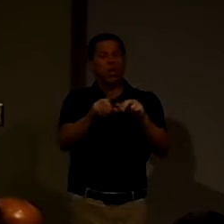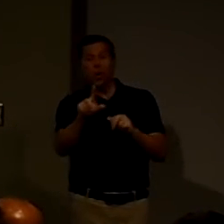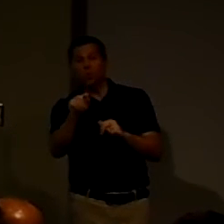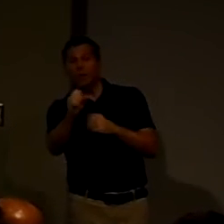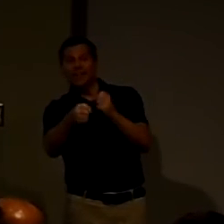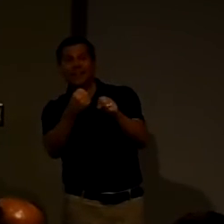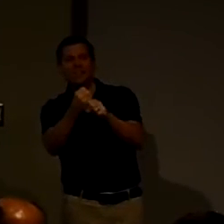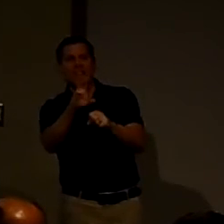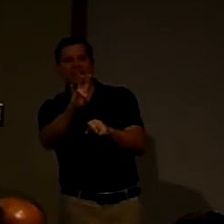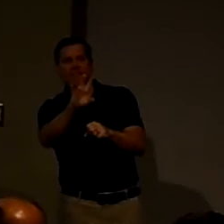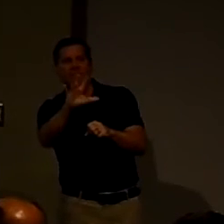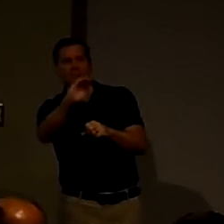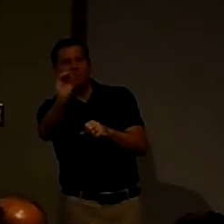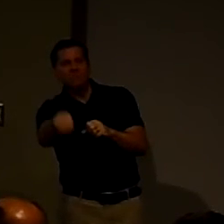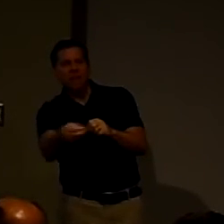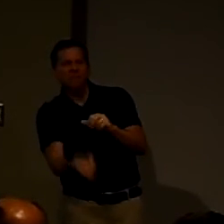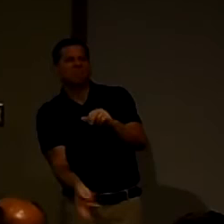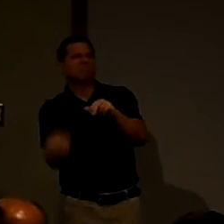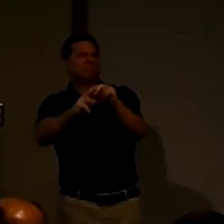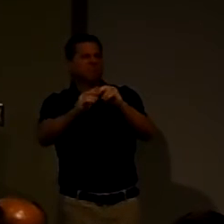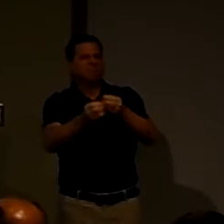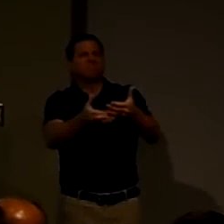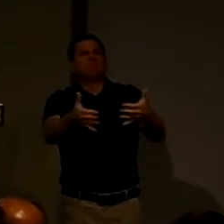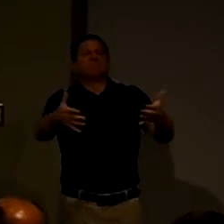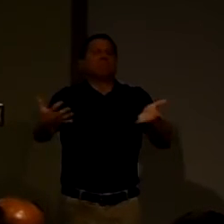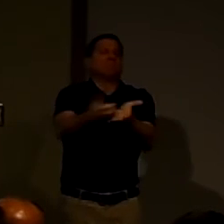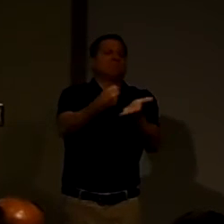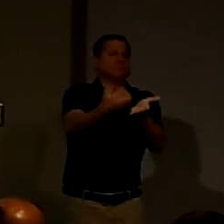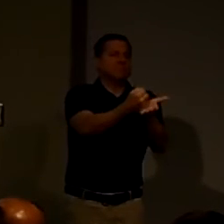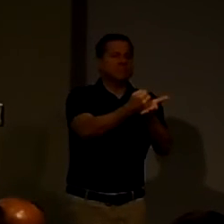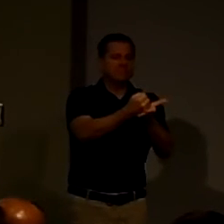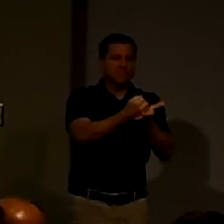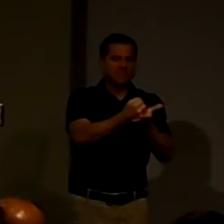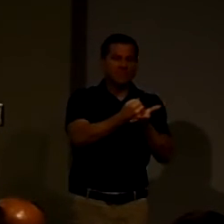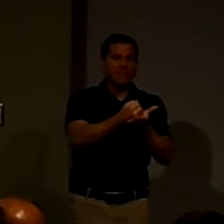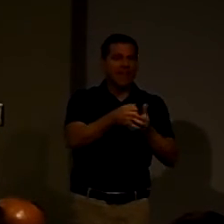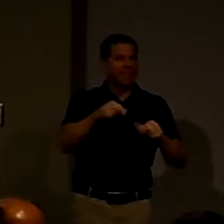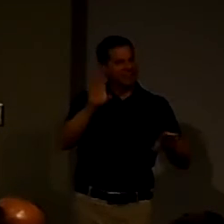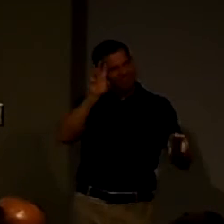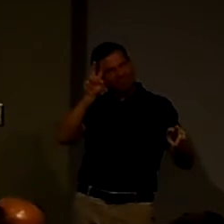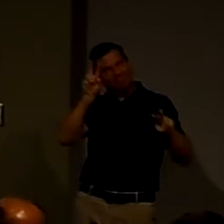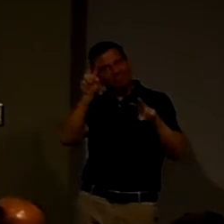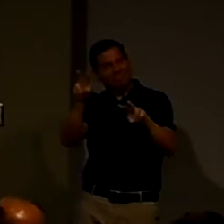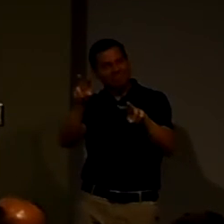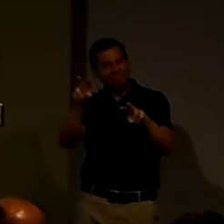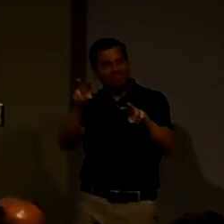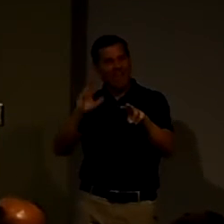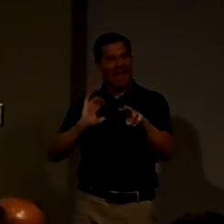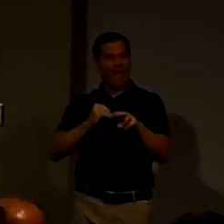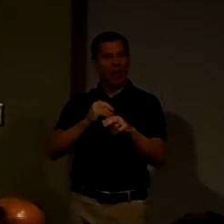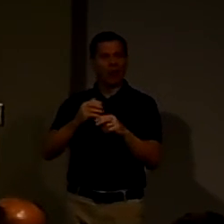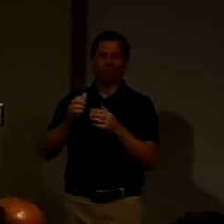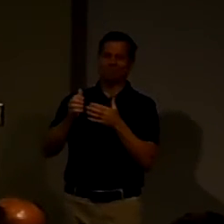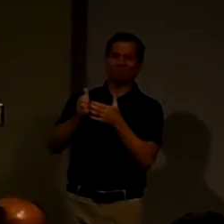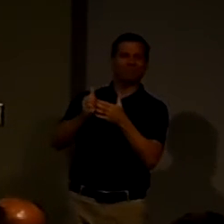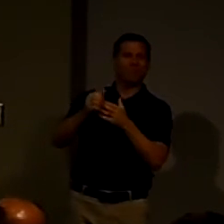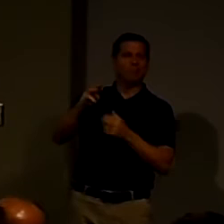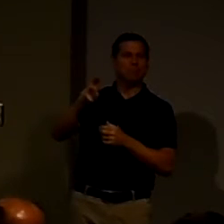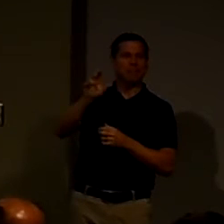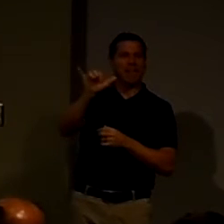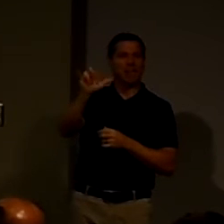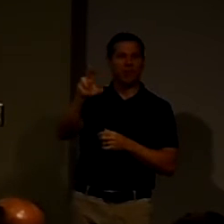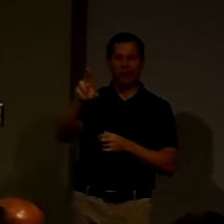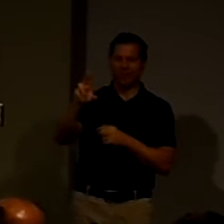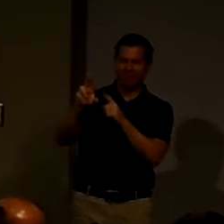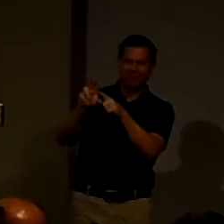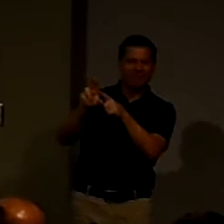75% bigger. We are poised to move in this direction. It is, without sounding too much like our mayor, it is the destiny